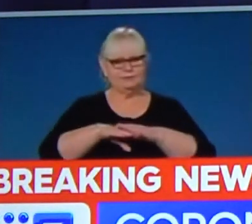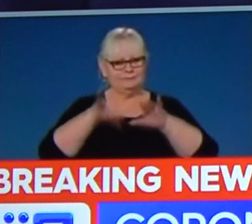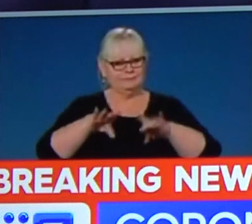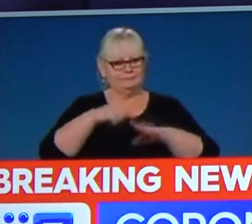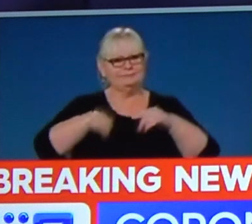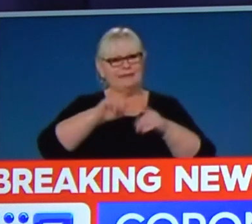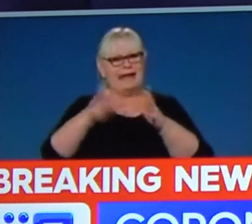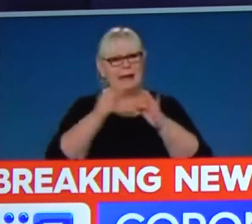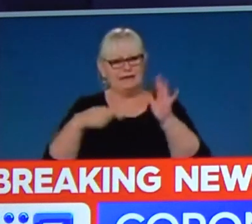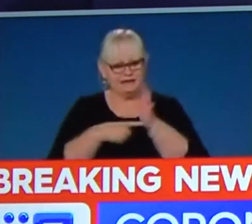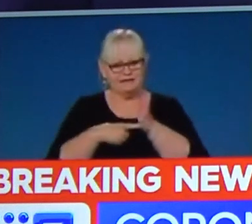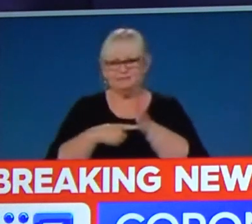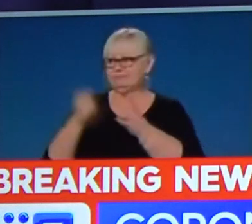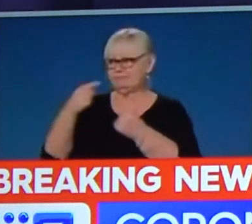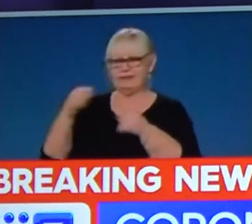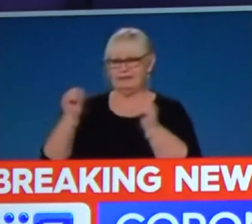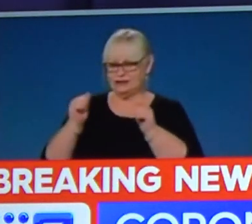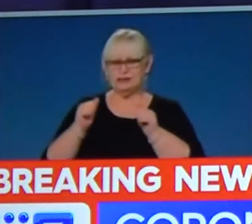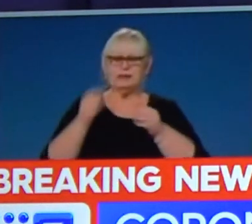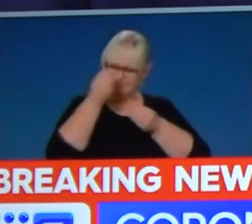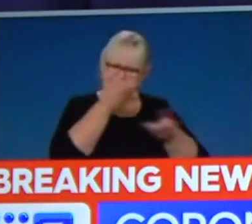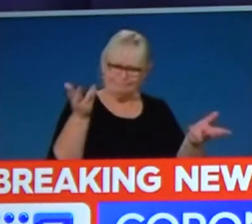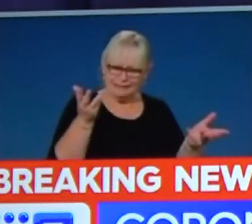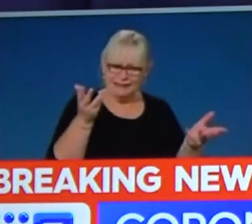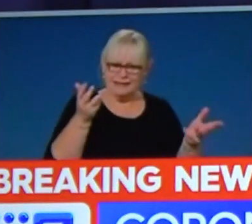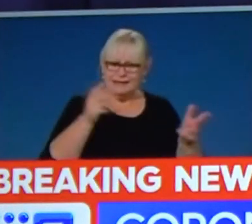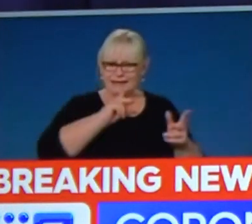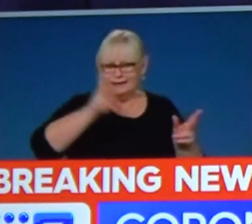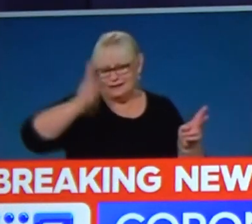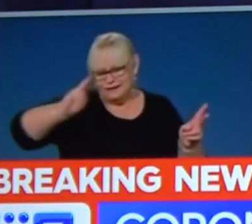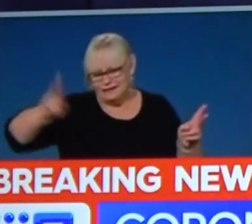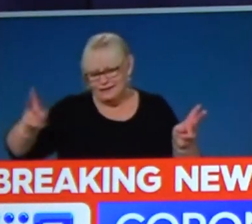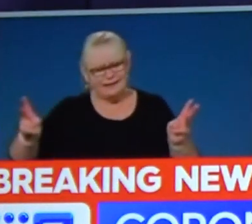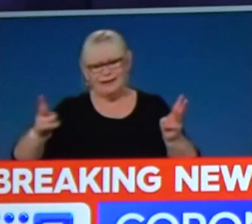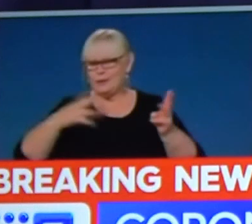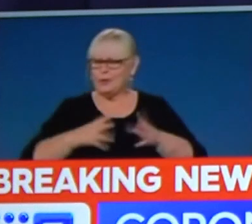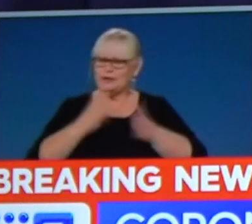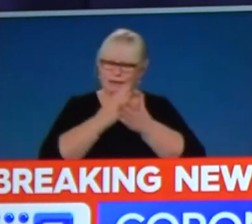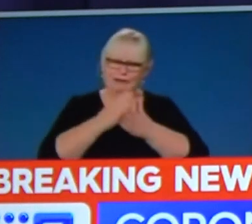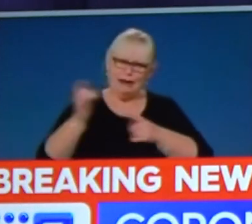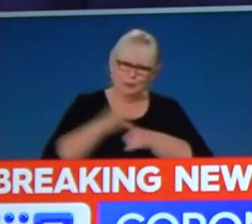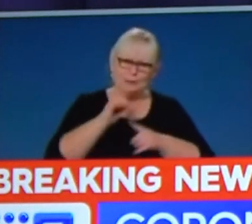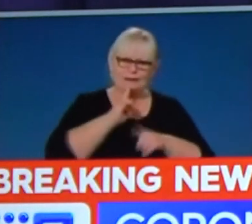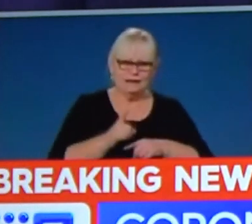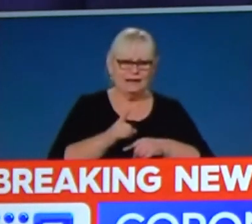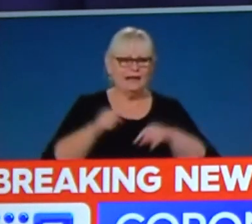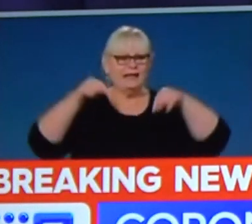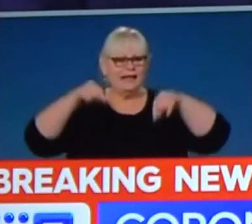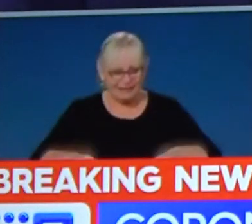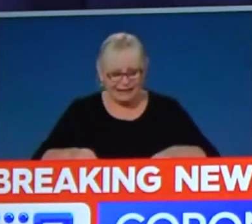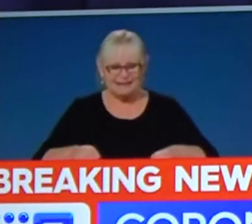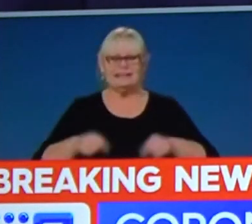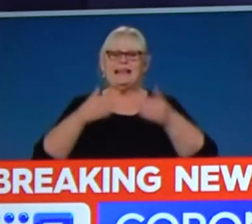and this follows the advice we have been providing, but we felt it was essential to reinforce this tonight. This is the